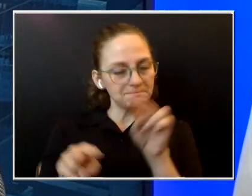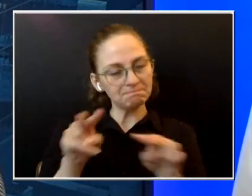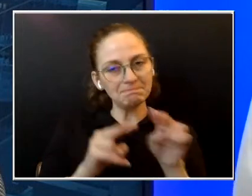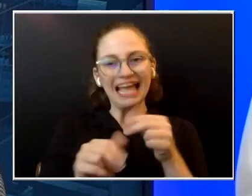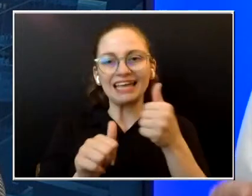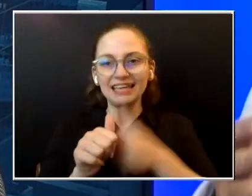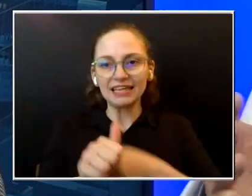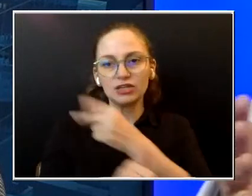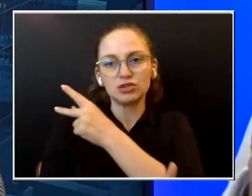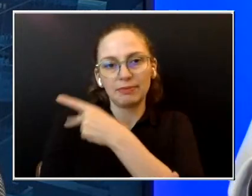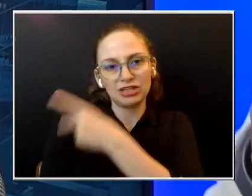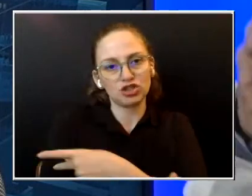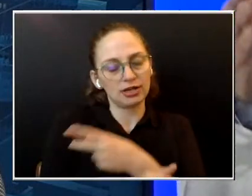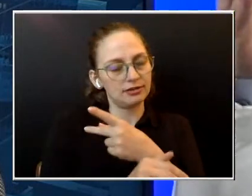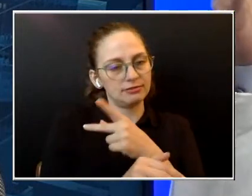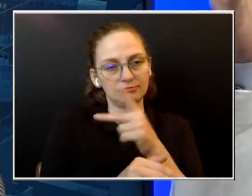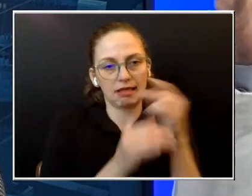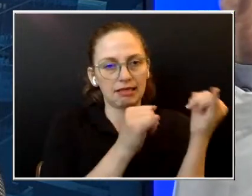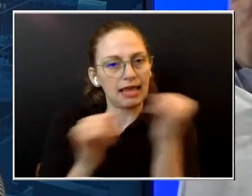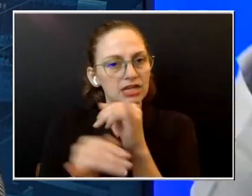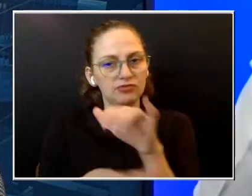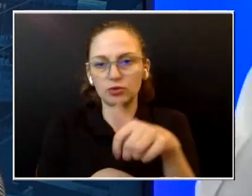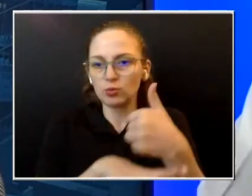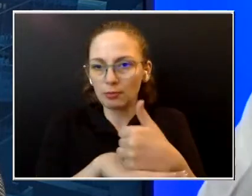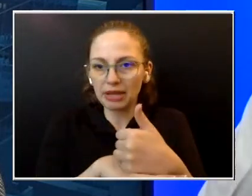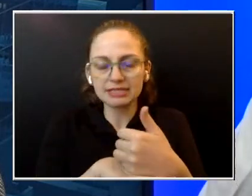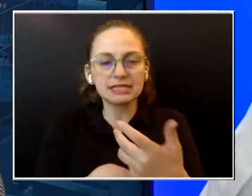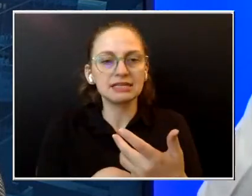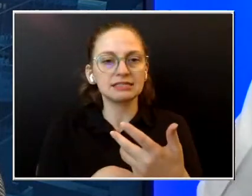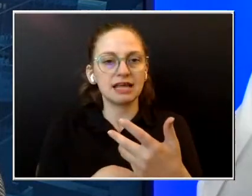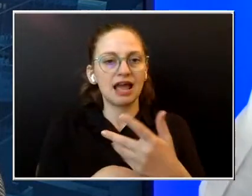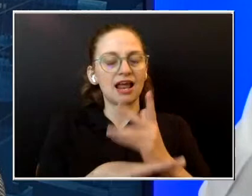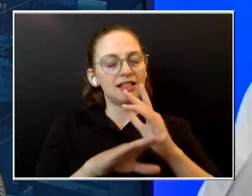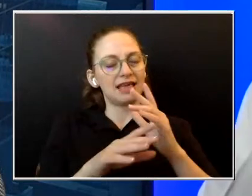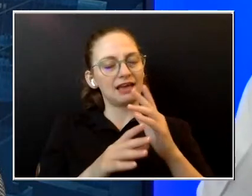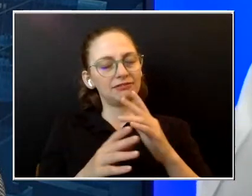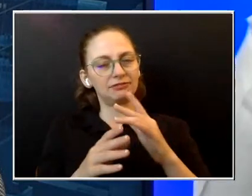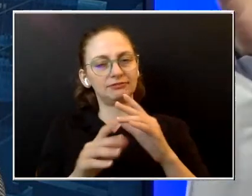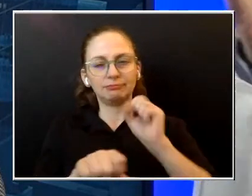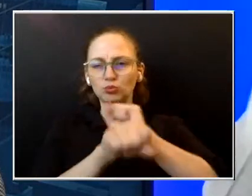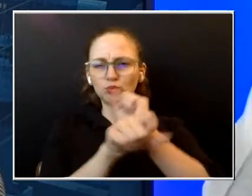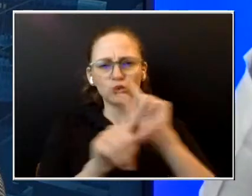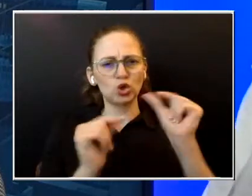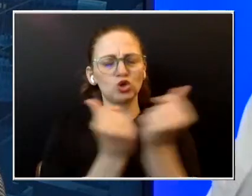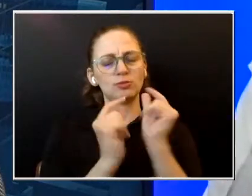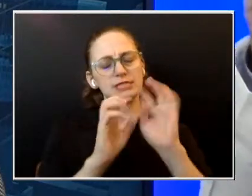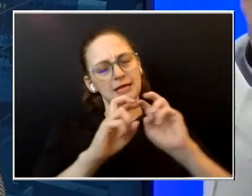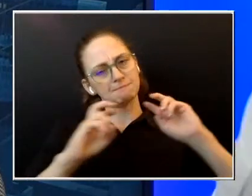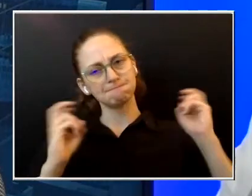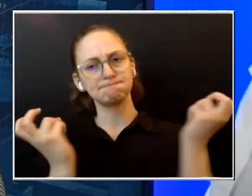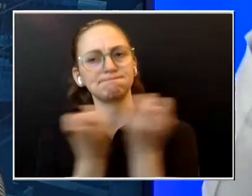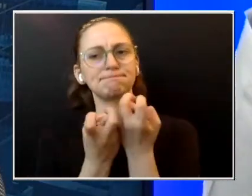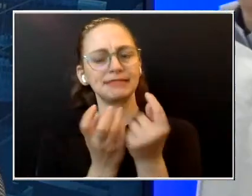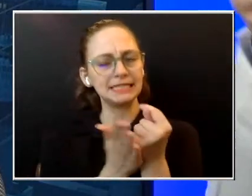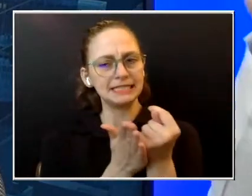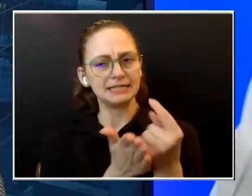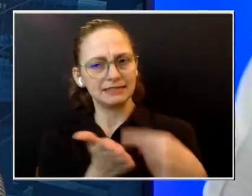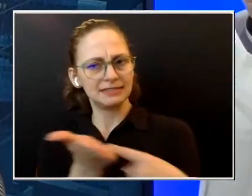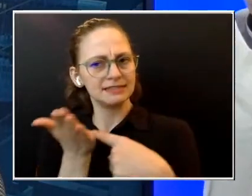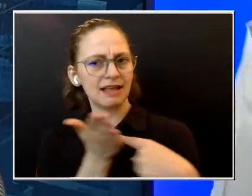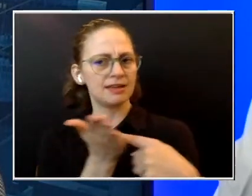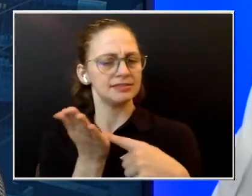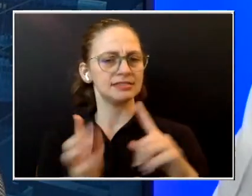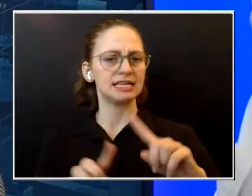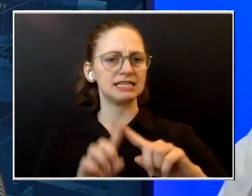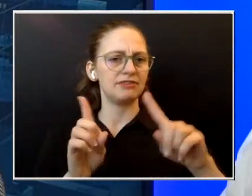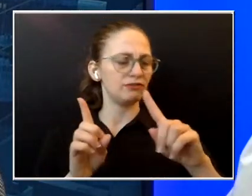and you have these whole study groups and work groups, and you sit down and you talk about each patient and the approach, and there's lots of opinions being generated. How do we do this?